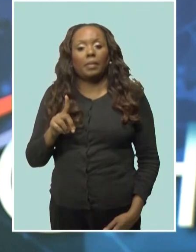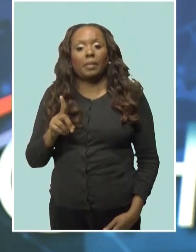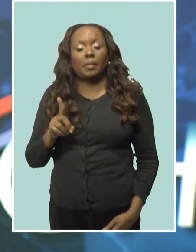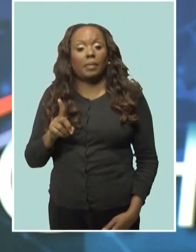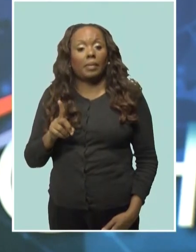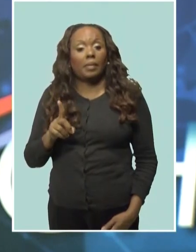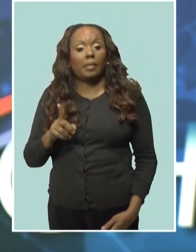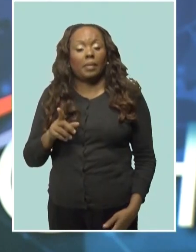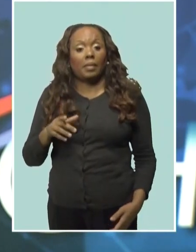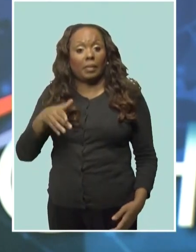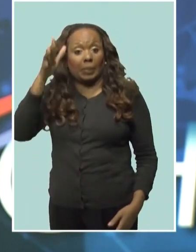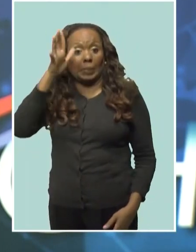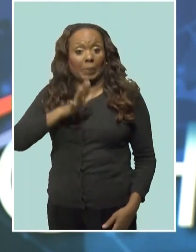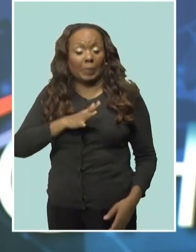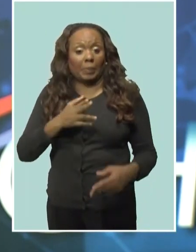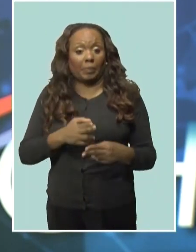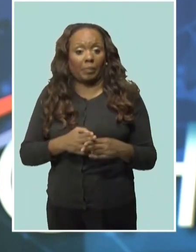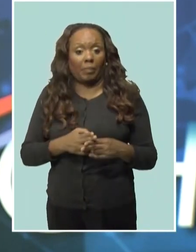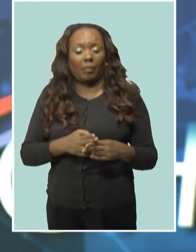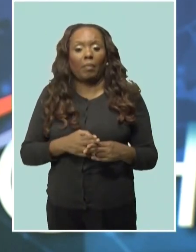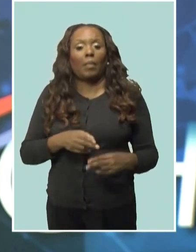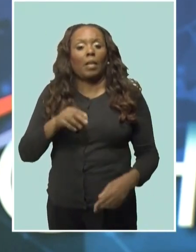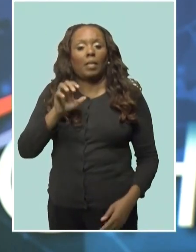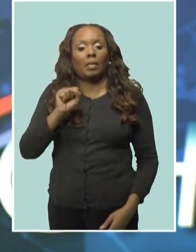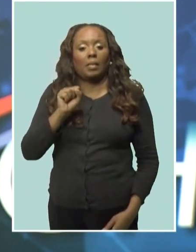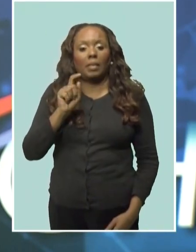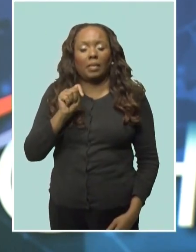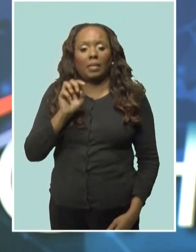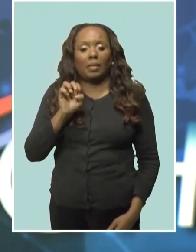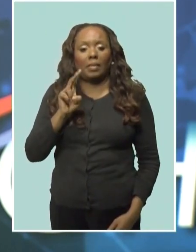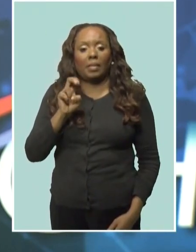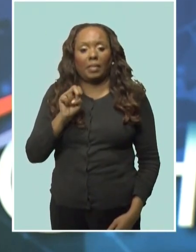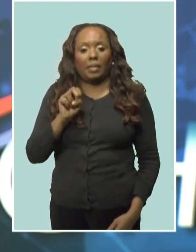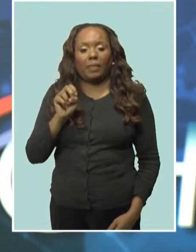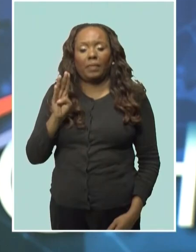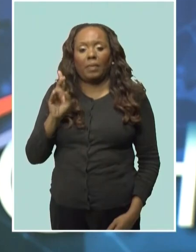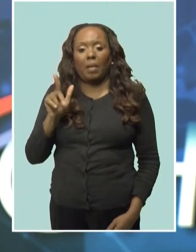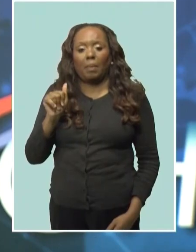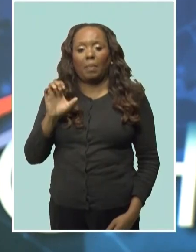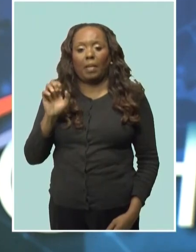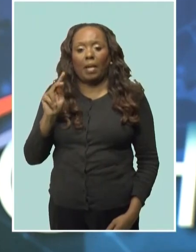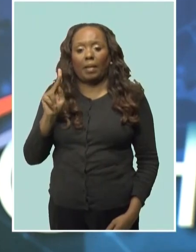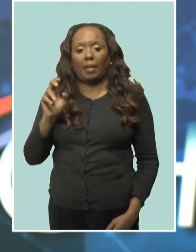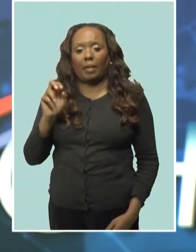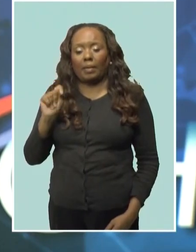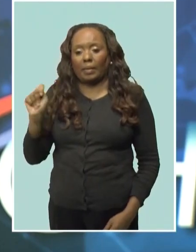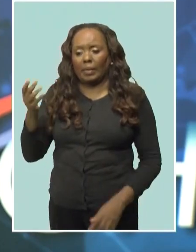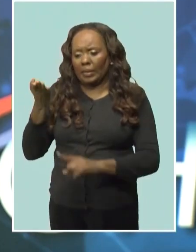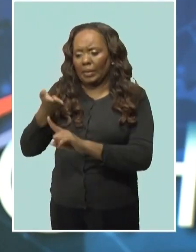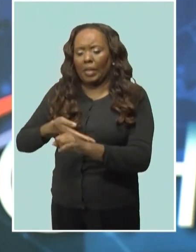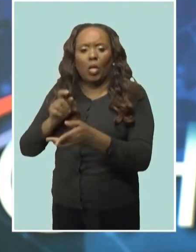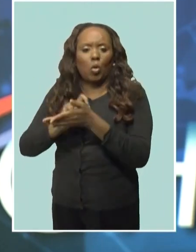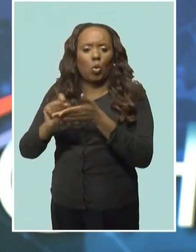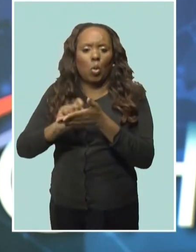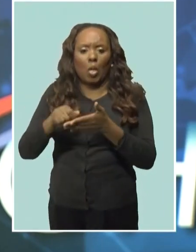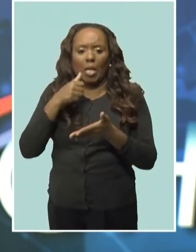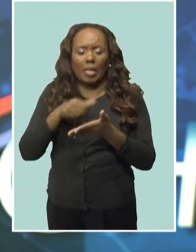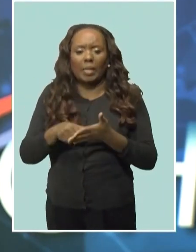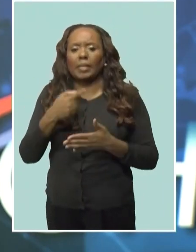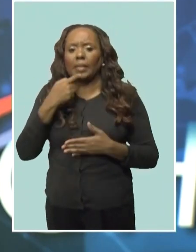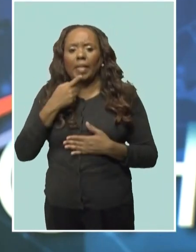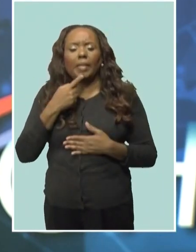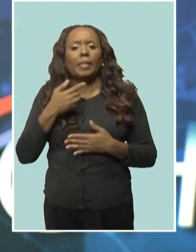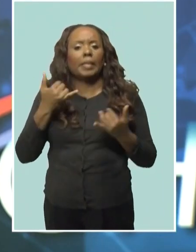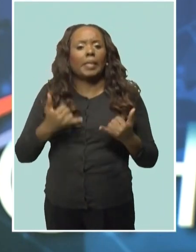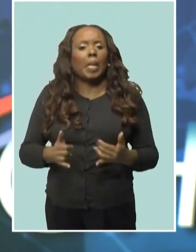Thorne. In a letter, Mr. Blackett charged Mr. Thorne had caused turmoil and confusion in the party since being admitted